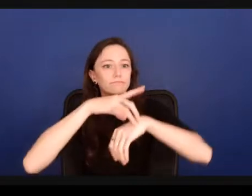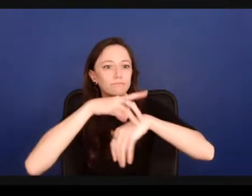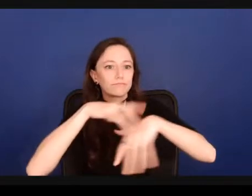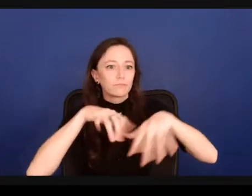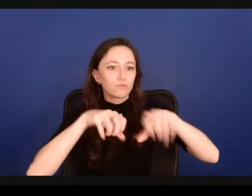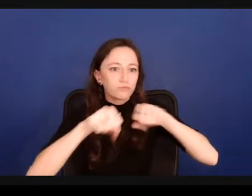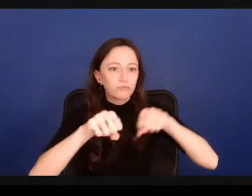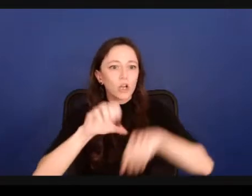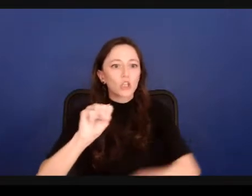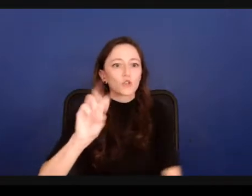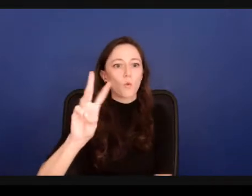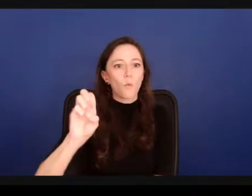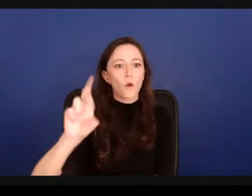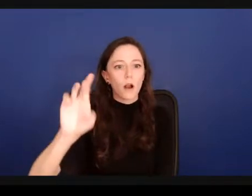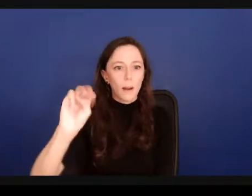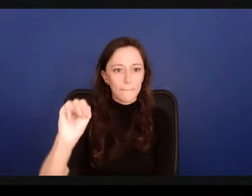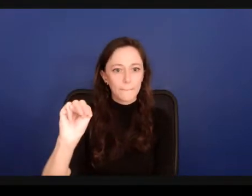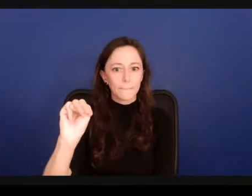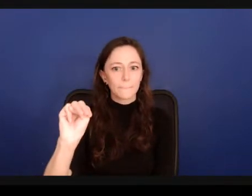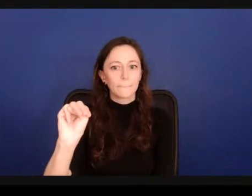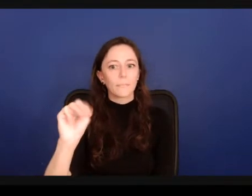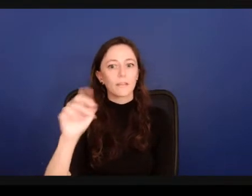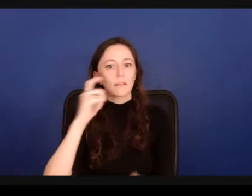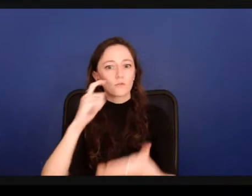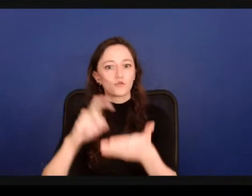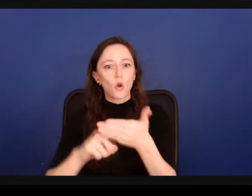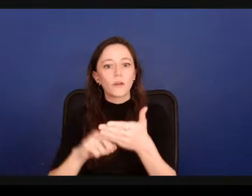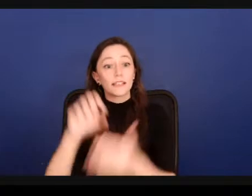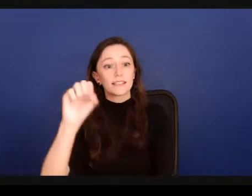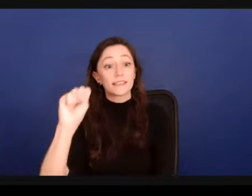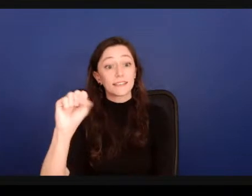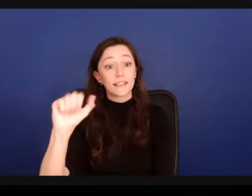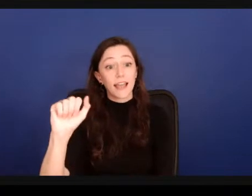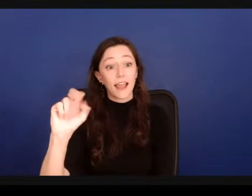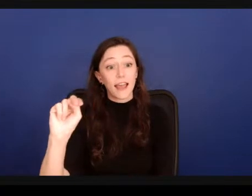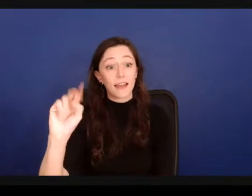in inflation recorded at Sand Hill.